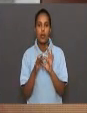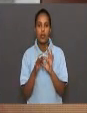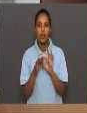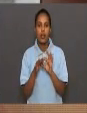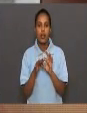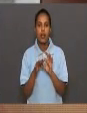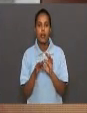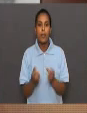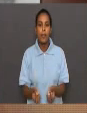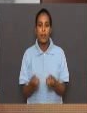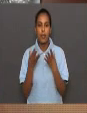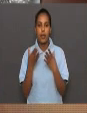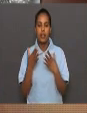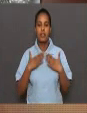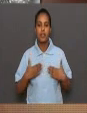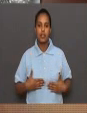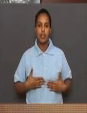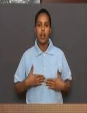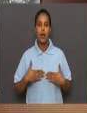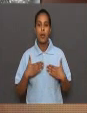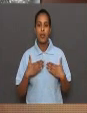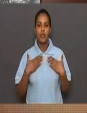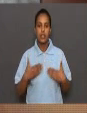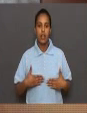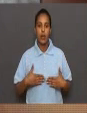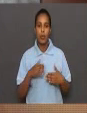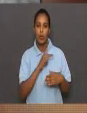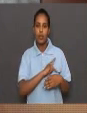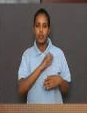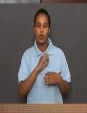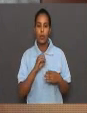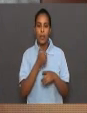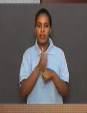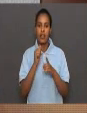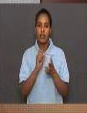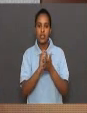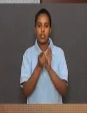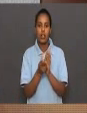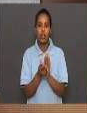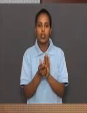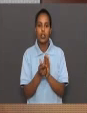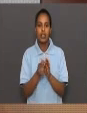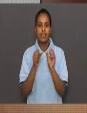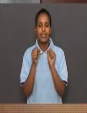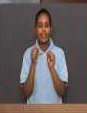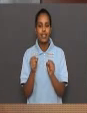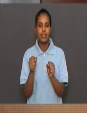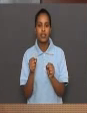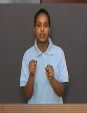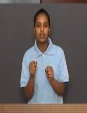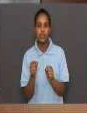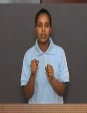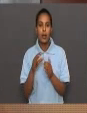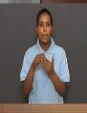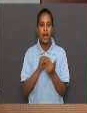Metallic bonding accounts for many of the physical properties of metals, such as their strength,